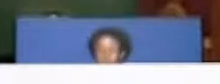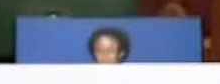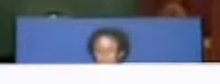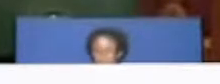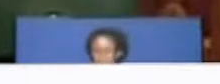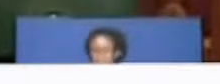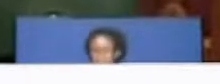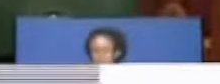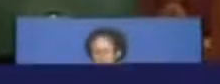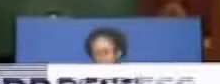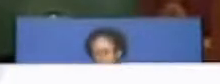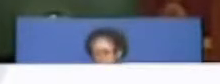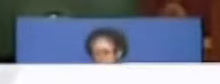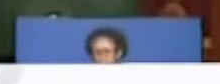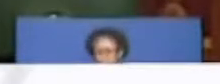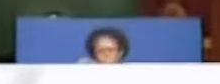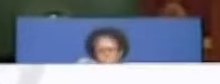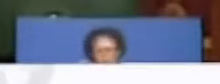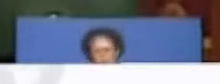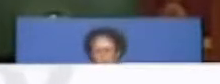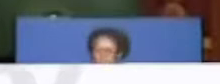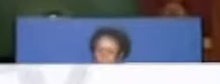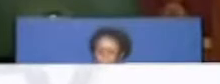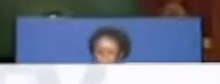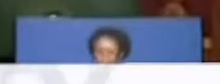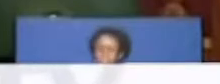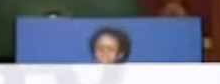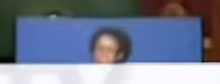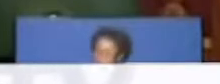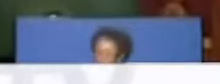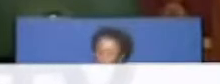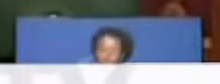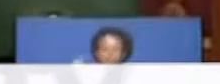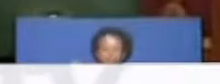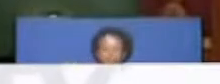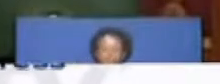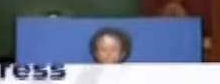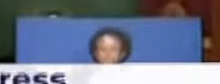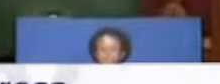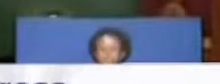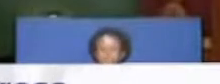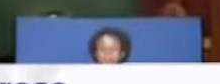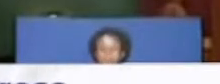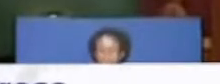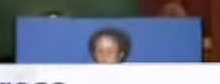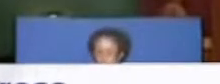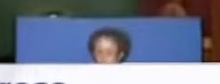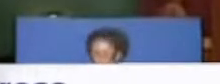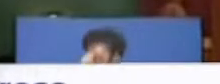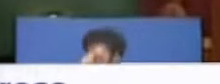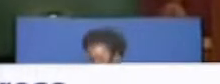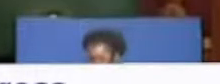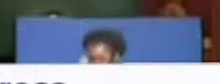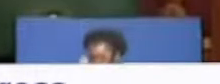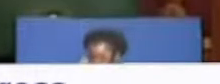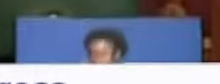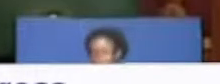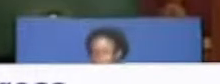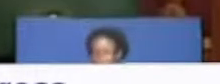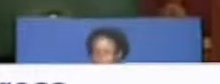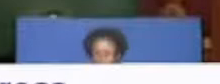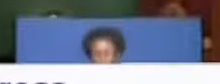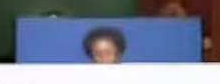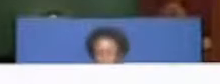burden, but it is a civic duty. I pay tribute to our fellow citizens for